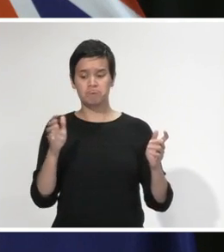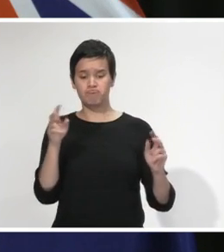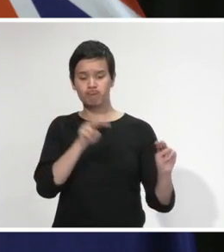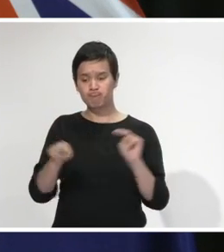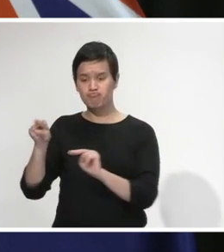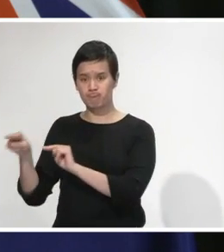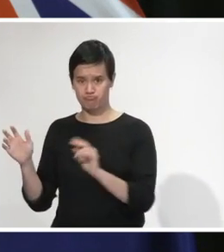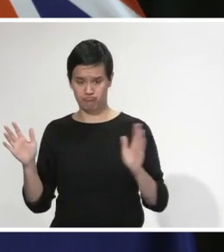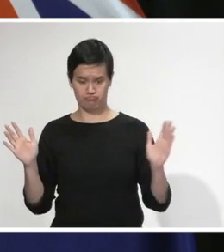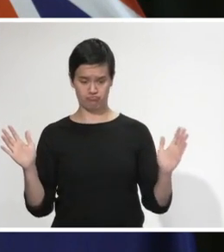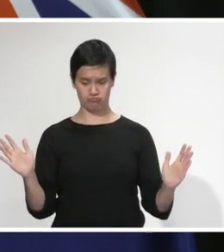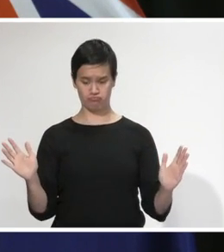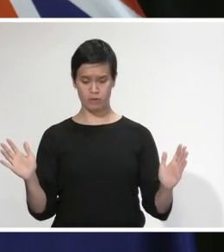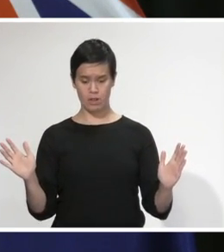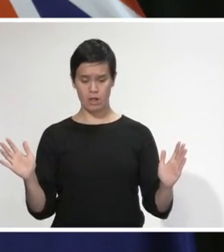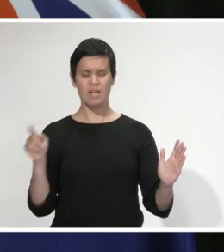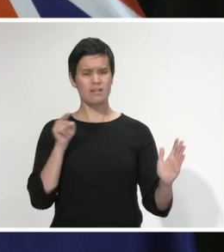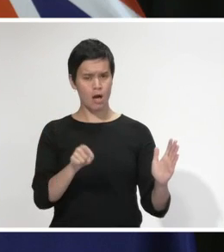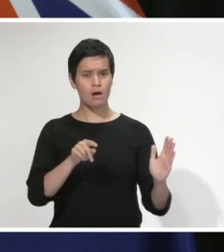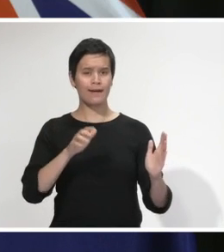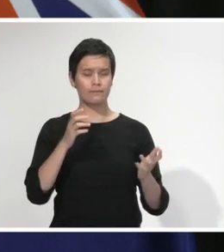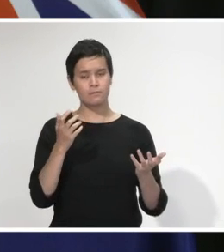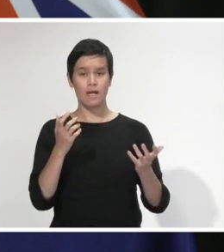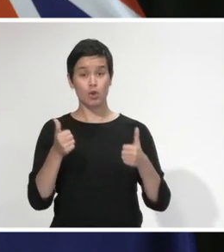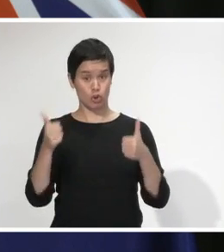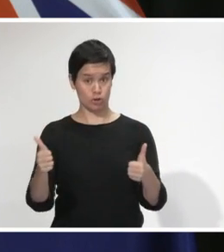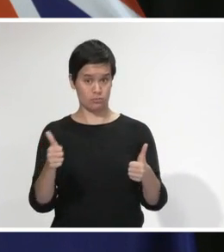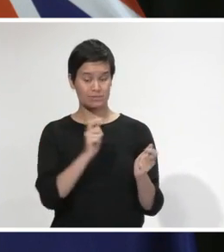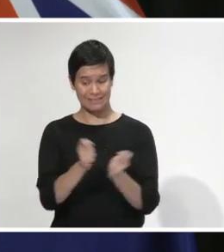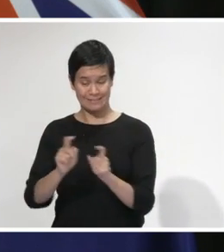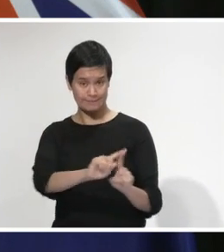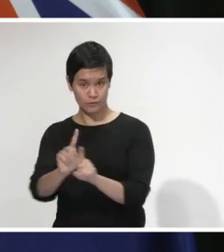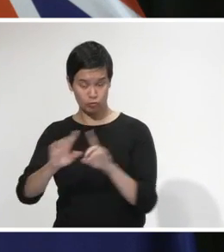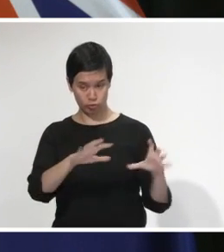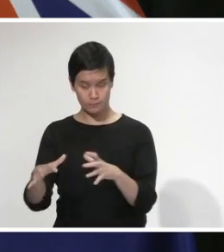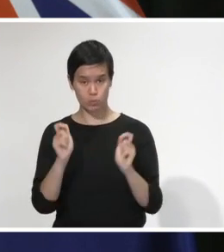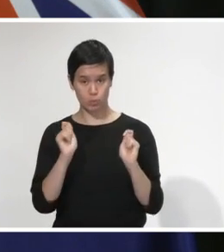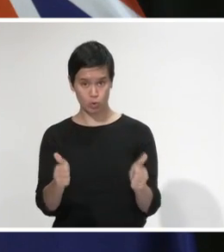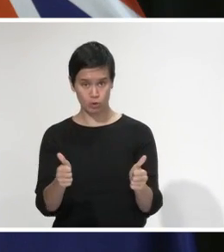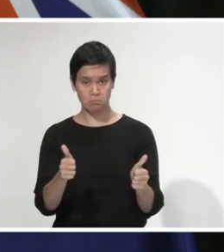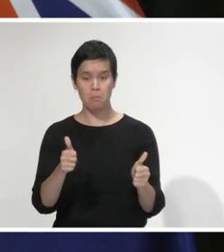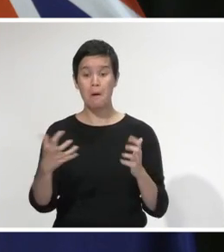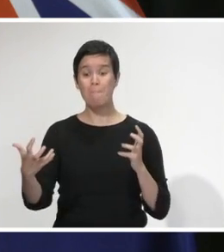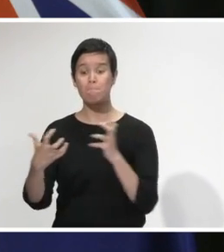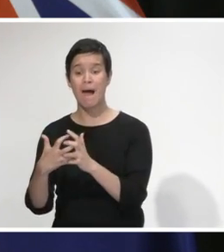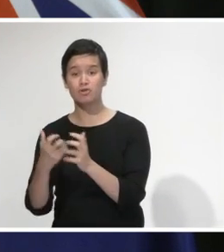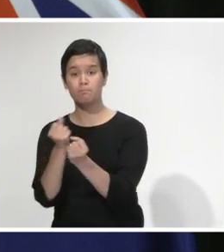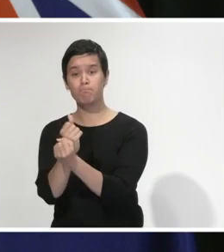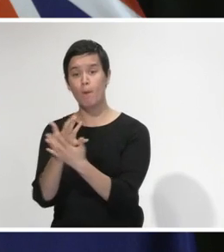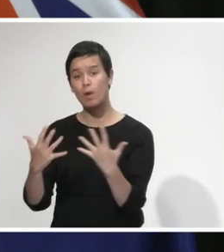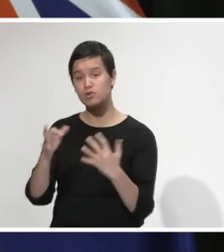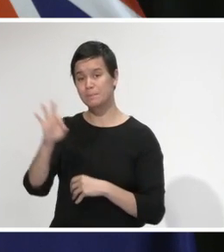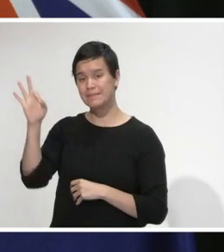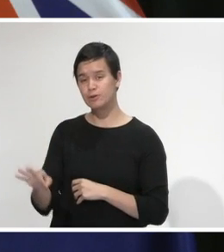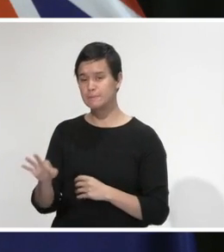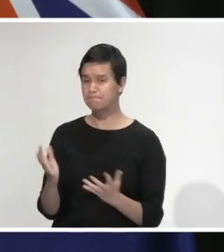but it's quite close. We will be looking over this next week for a good spread of testing by both region